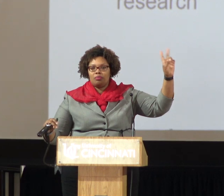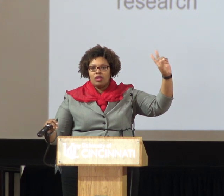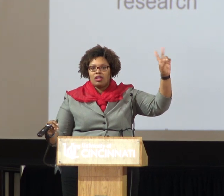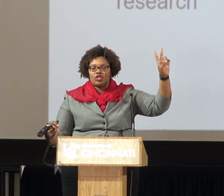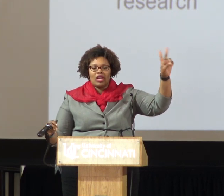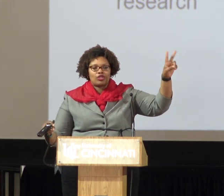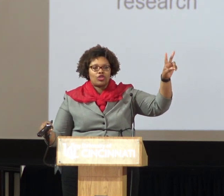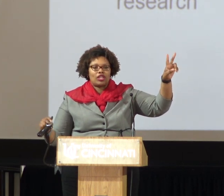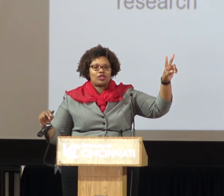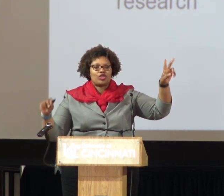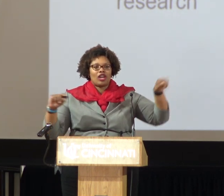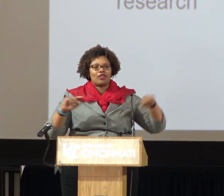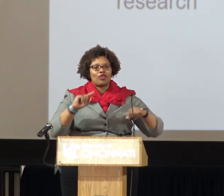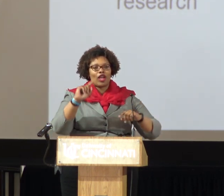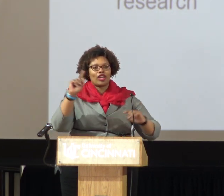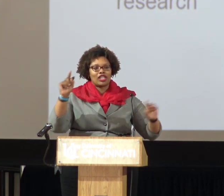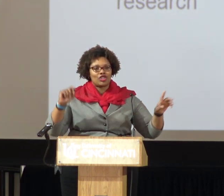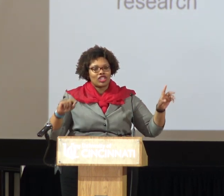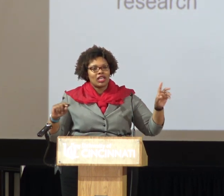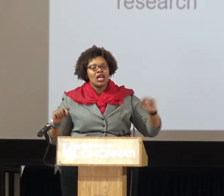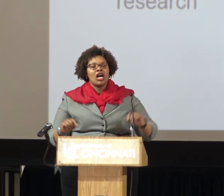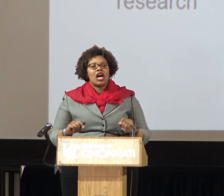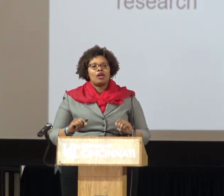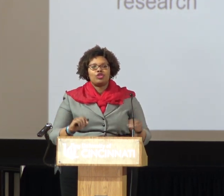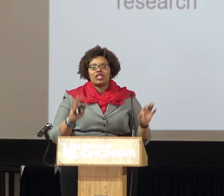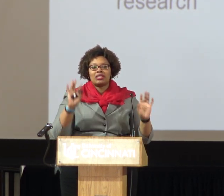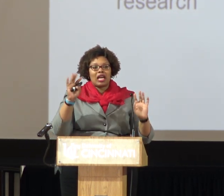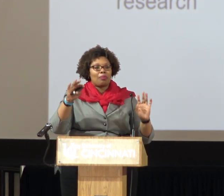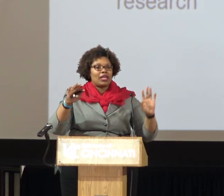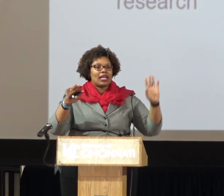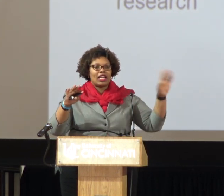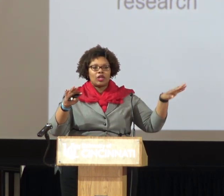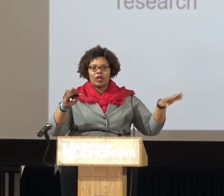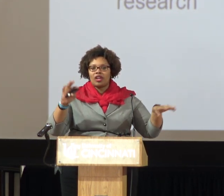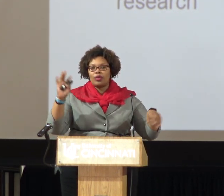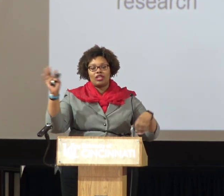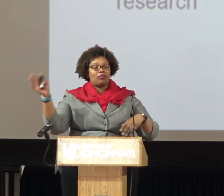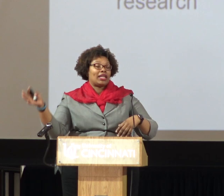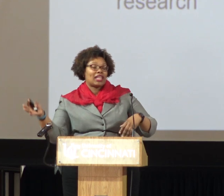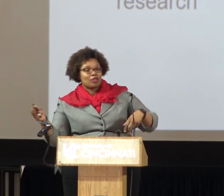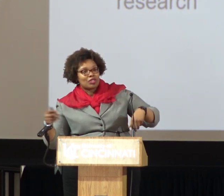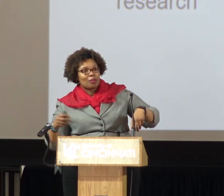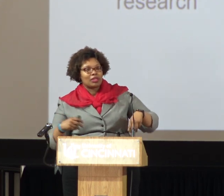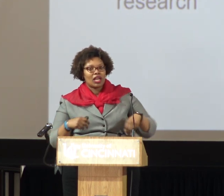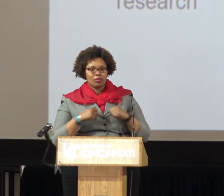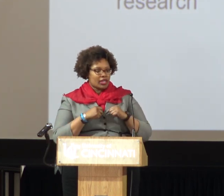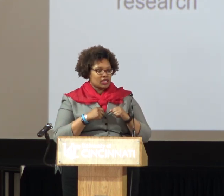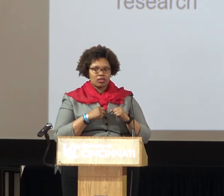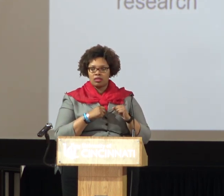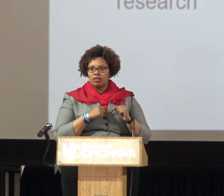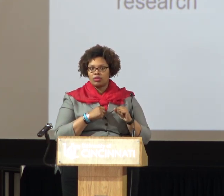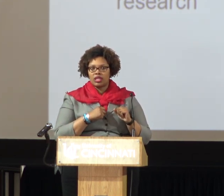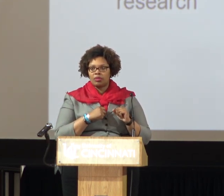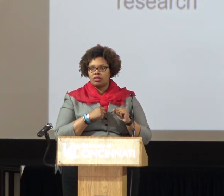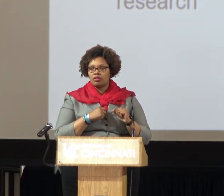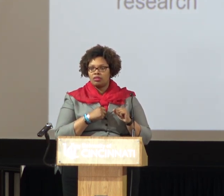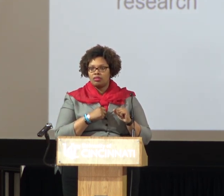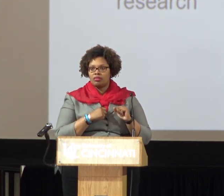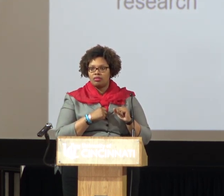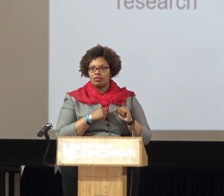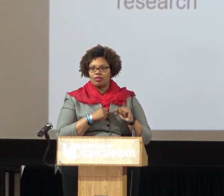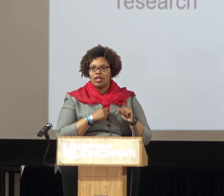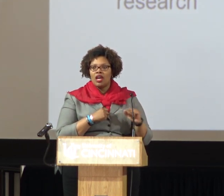big tractor trailers driving around the country, just stopping anywhere. We like to have them stop at libraries. What's that mean?